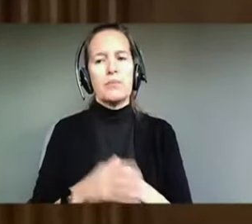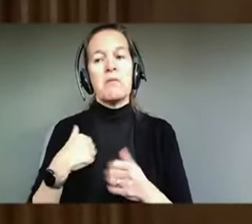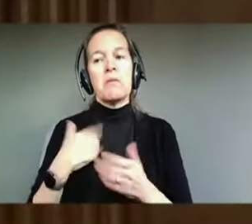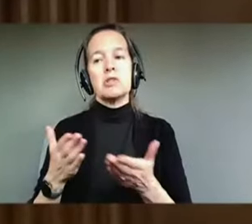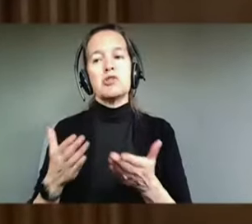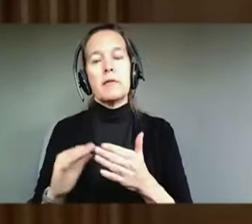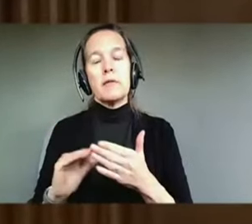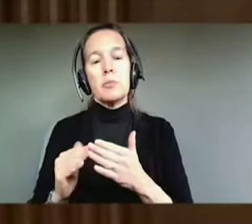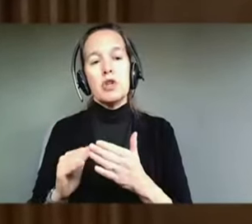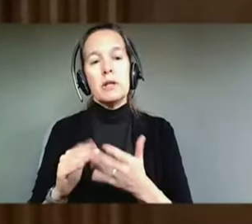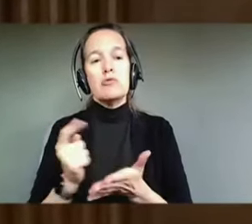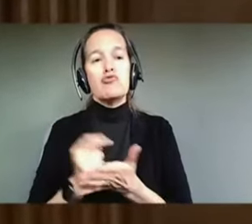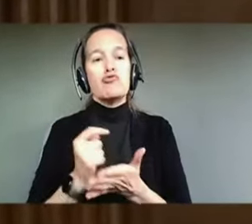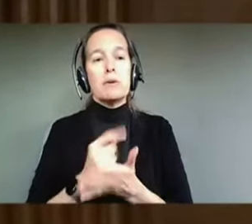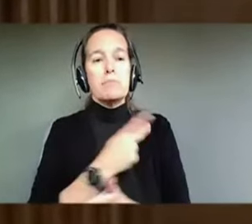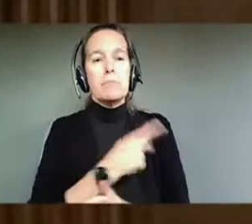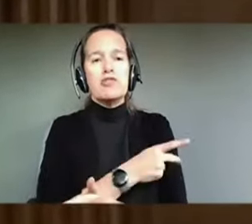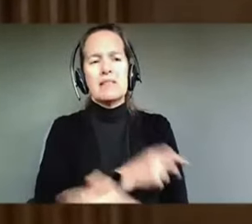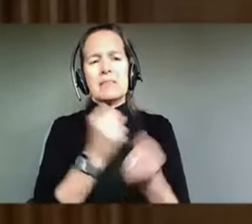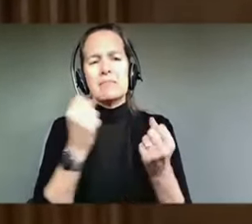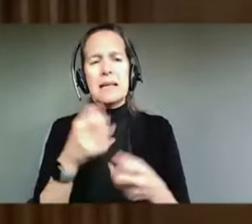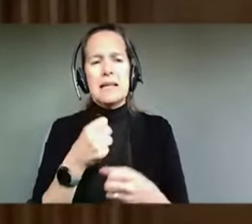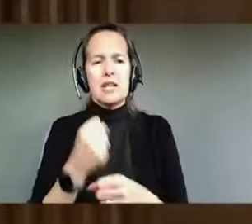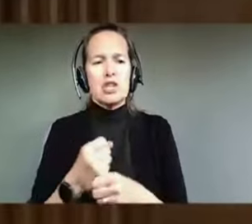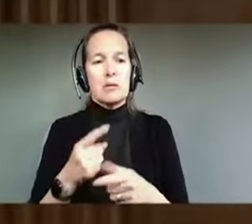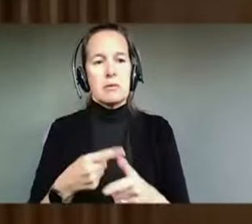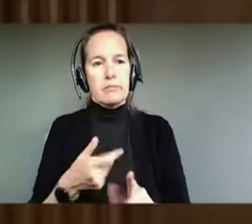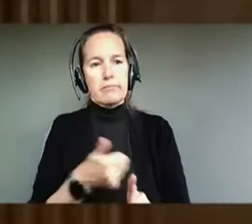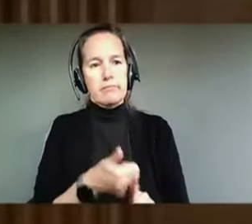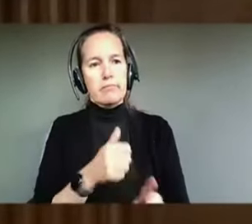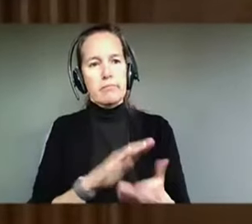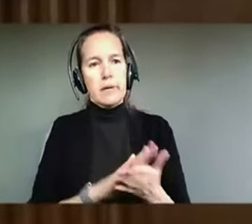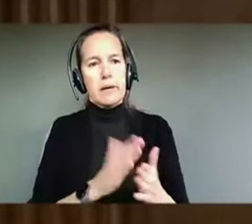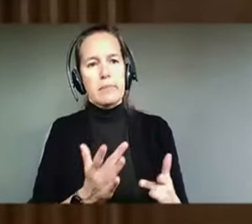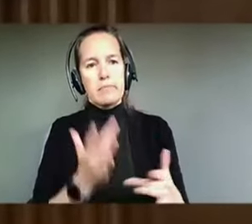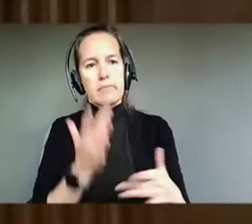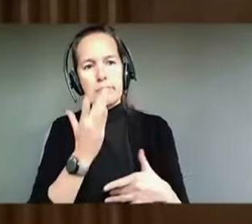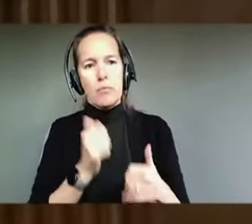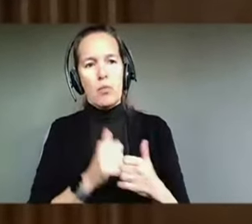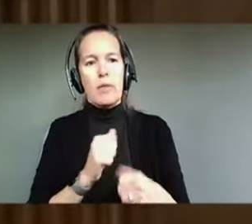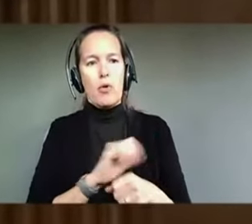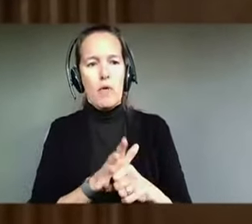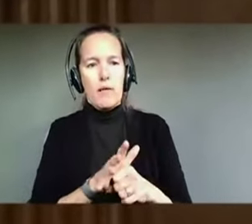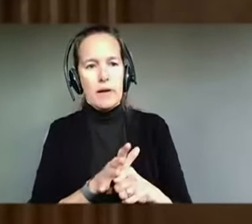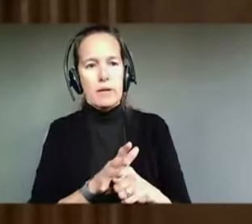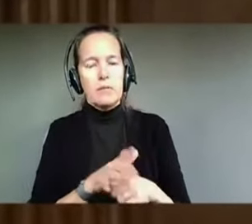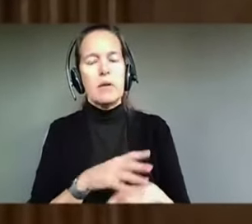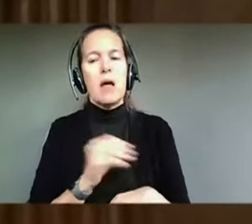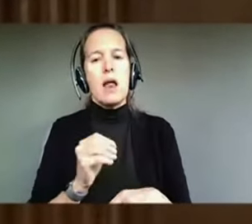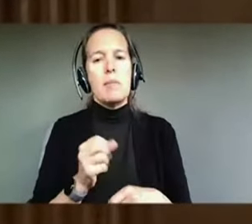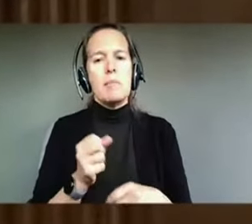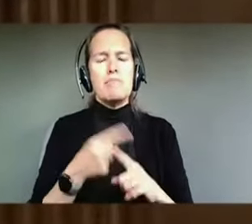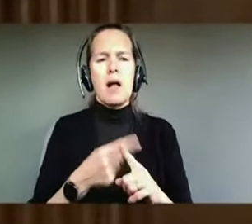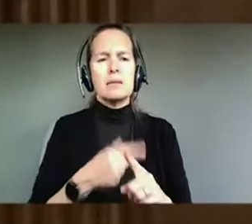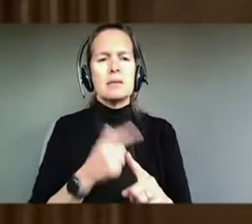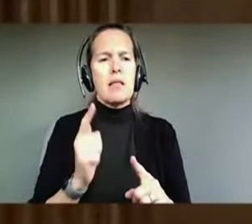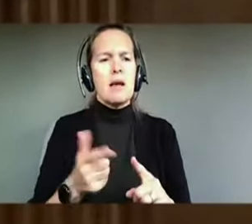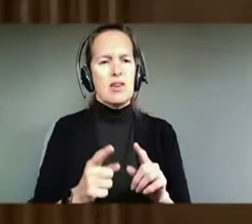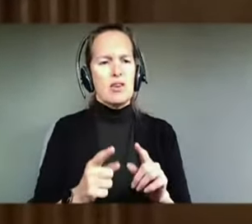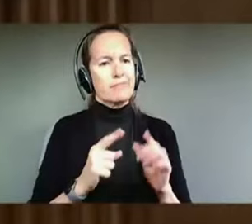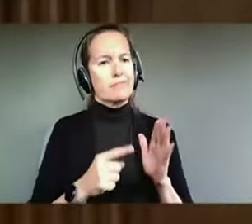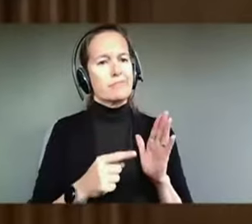treating patients for years, she herself became infected with COVID-19, and then months later, she presented with signs of long